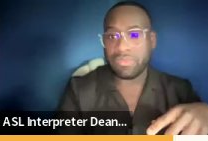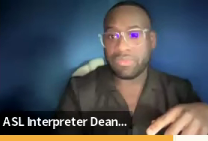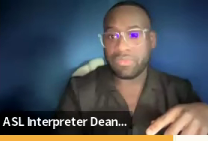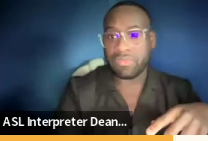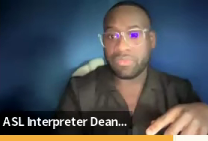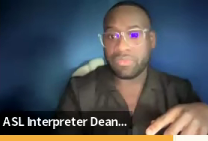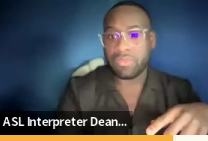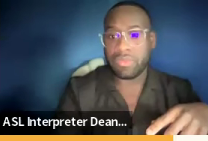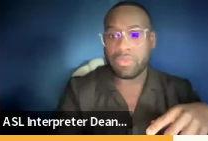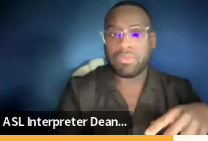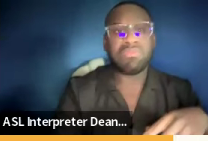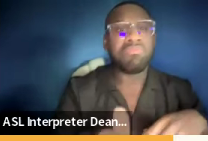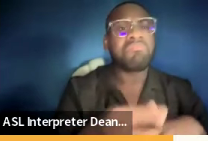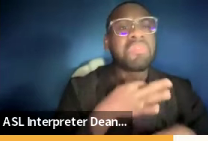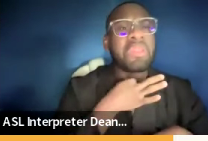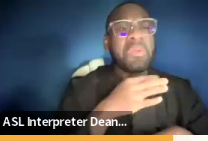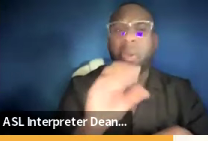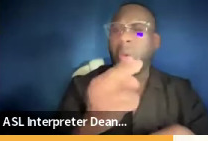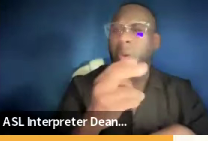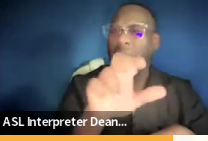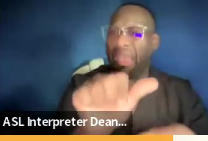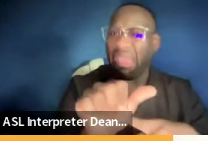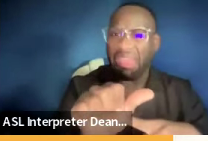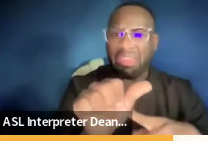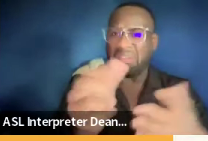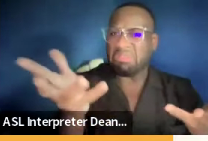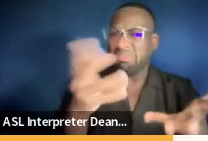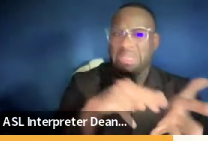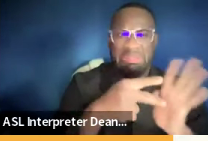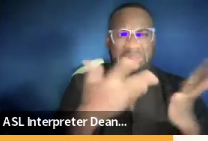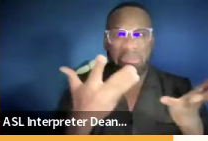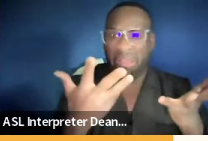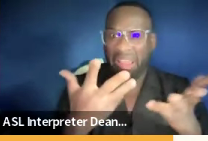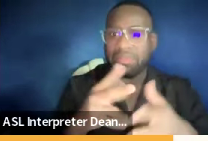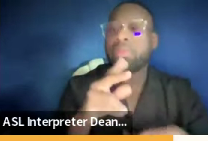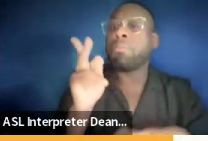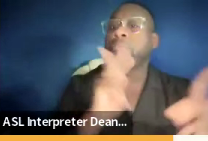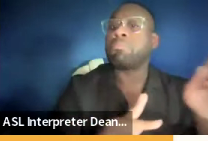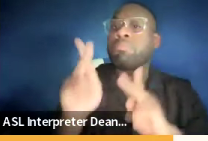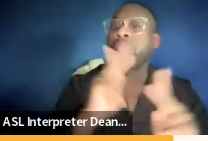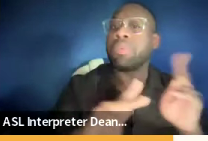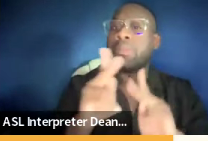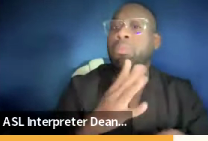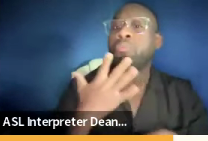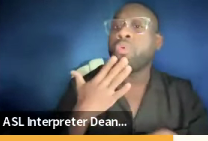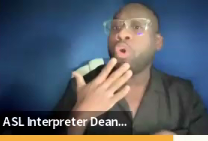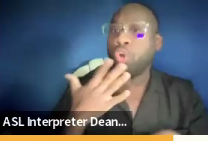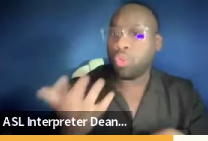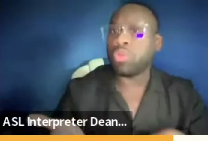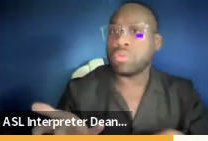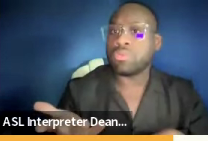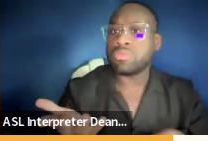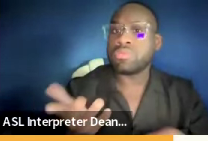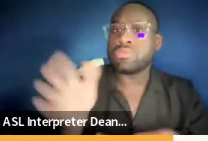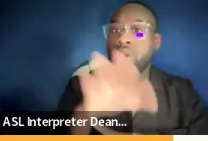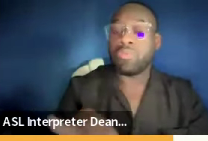And lastly, who is OHEA? OHEA is a People of Color-led collaborative organized to center and uplift the wisdom of our